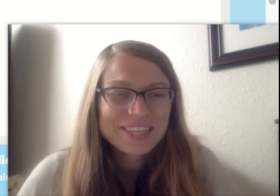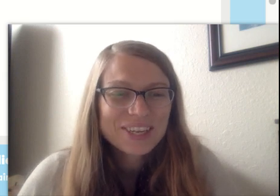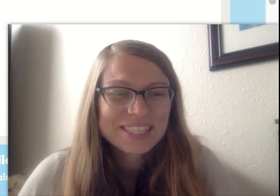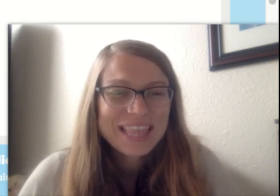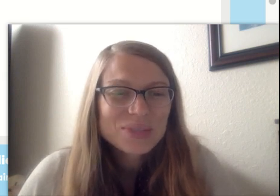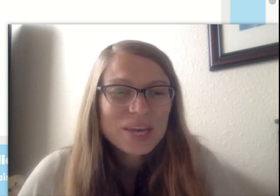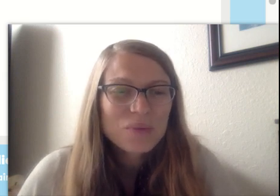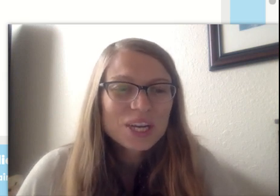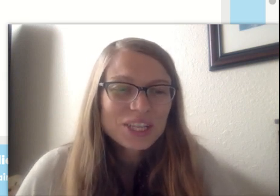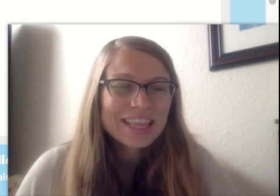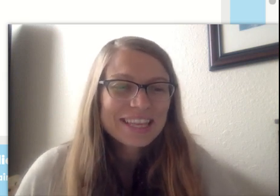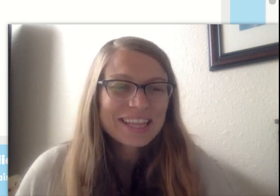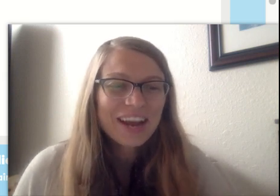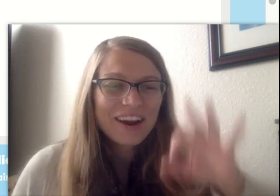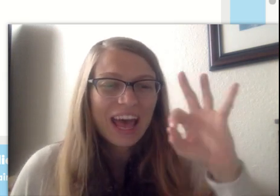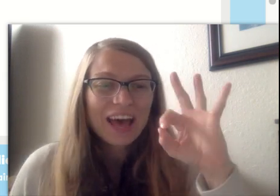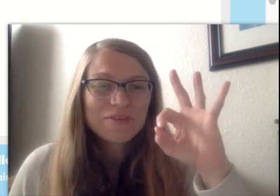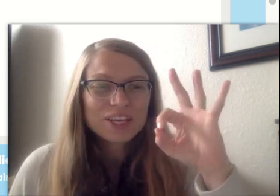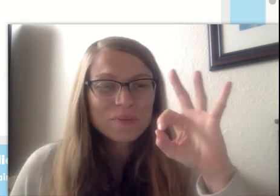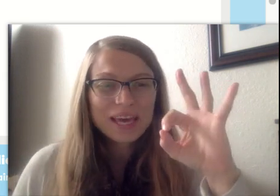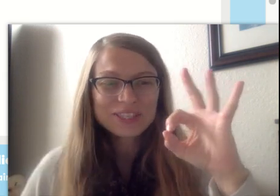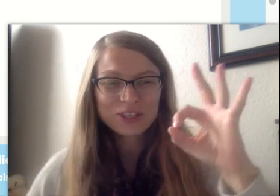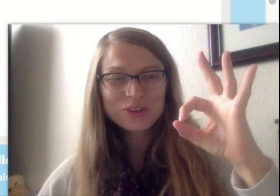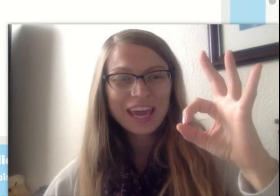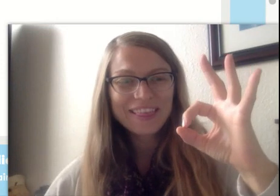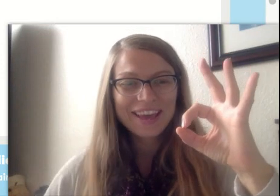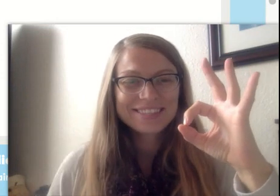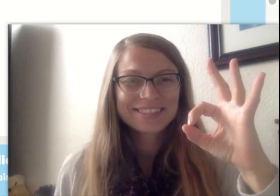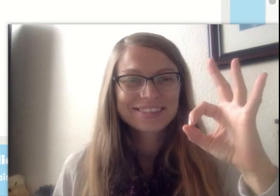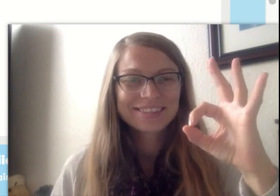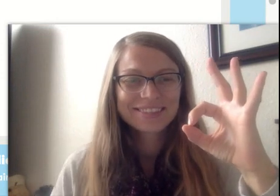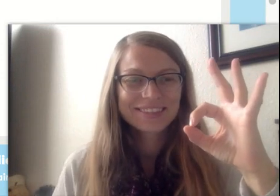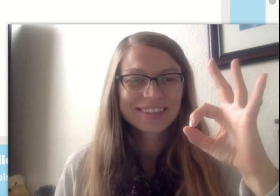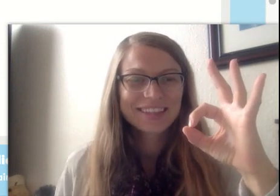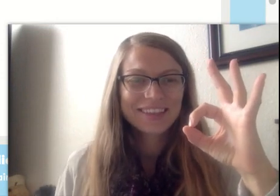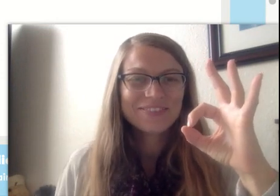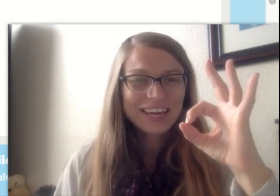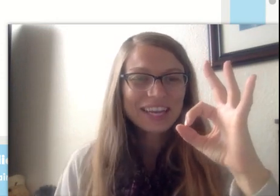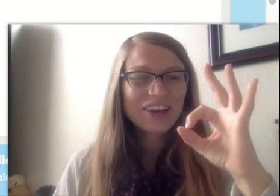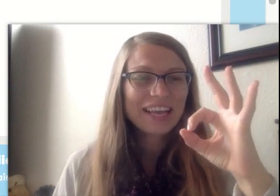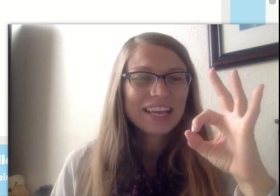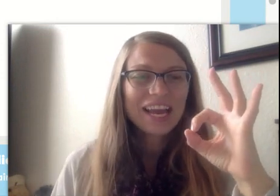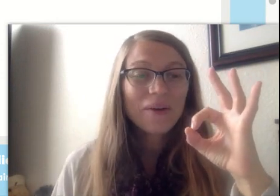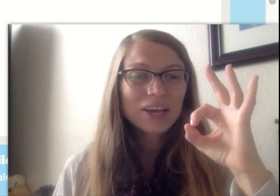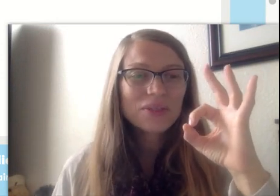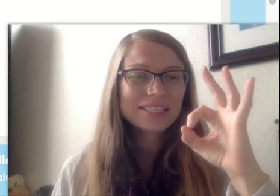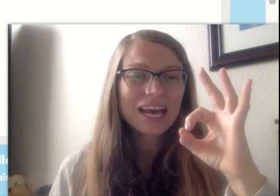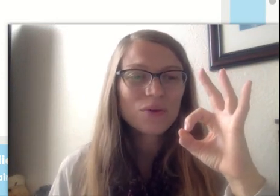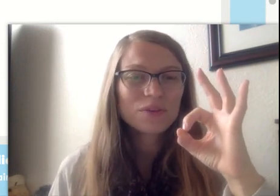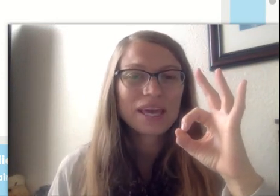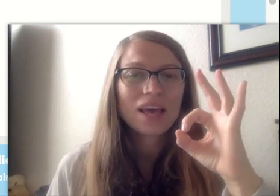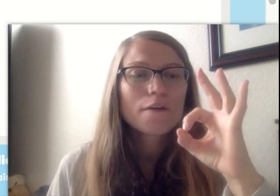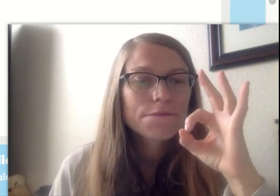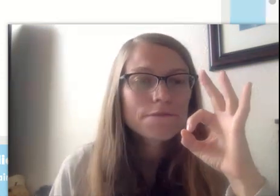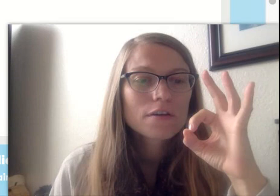right, boys and girls. This week, we're learning the letter F. Can you make a circle like this? Very good. Now echo this sound